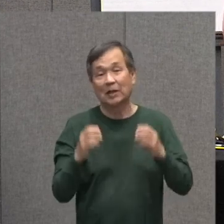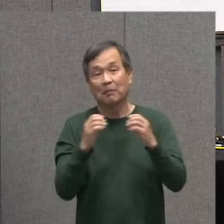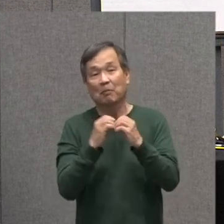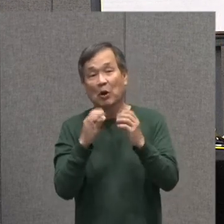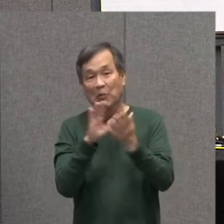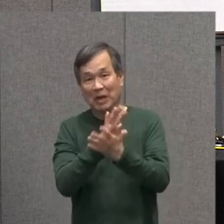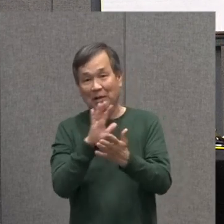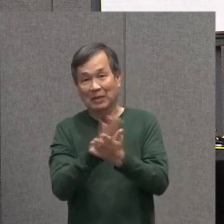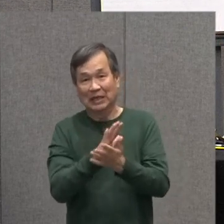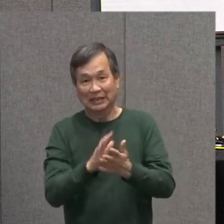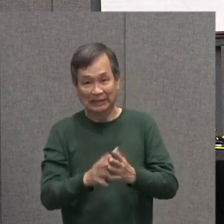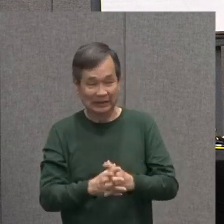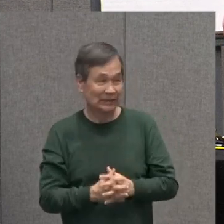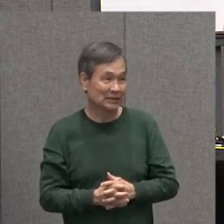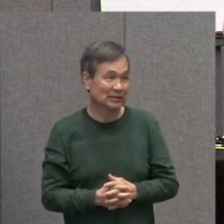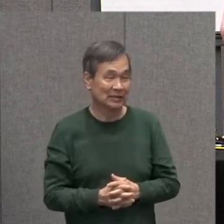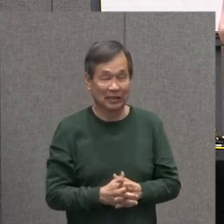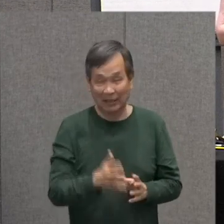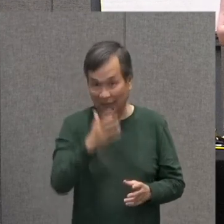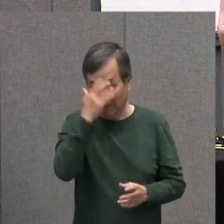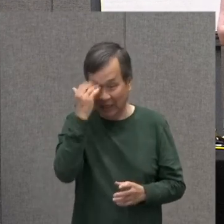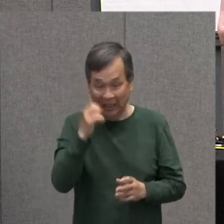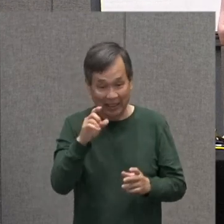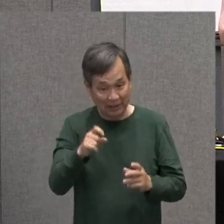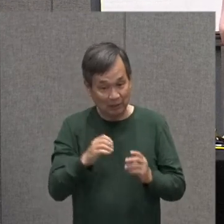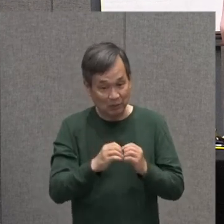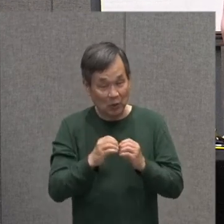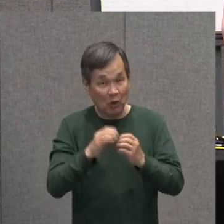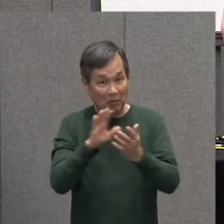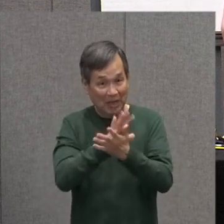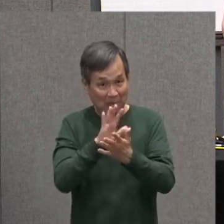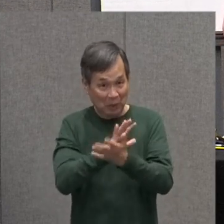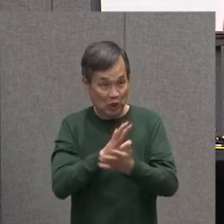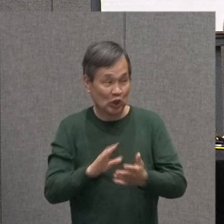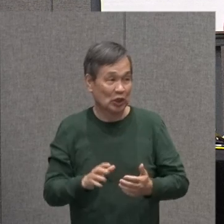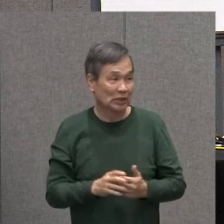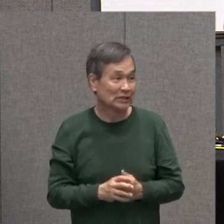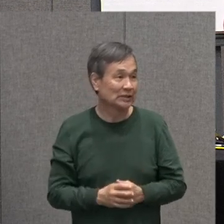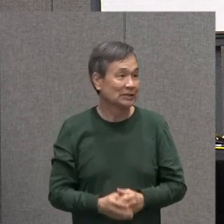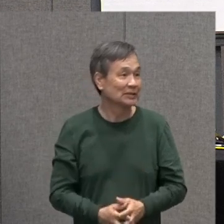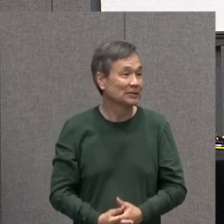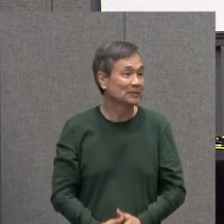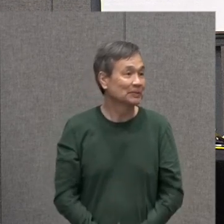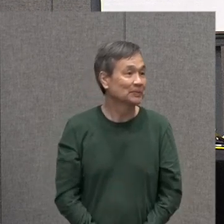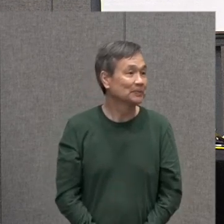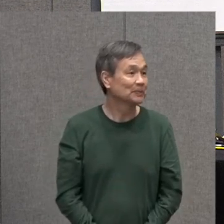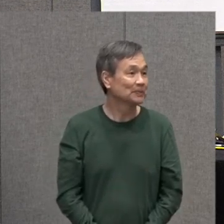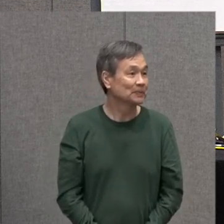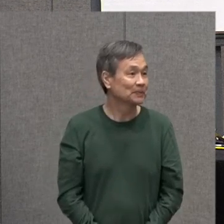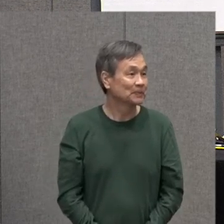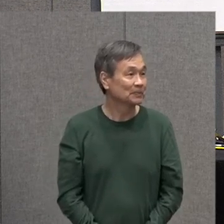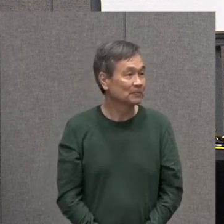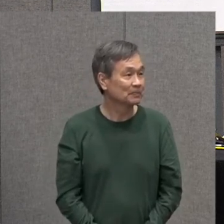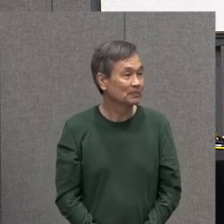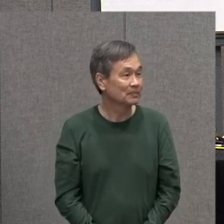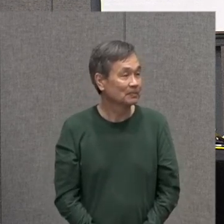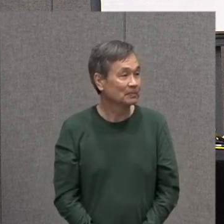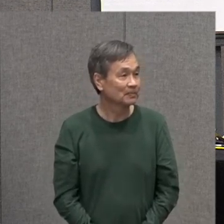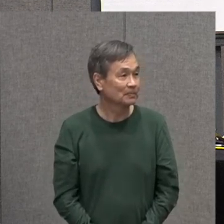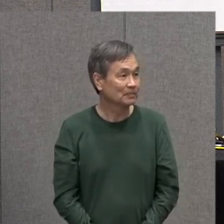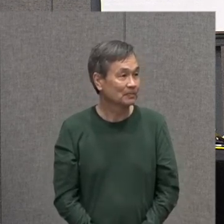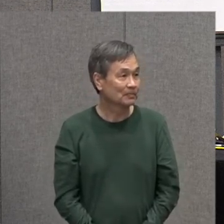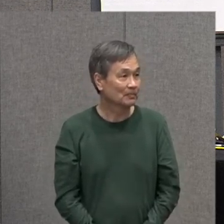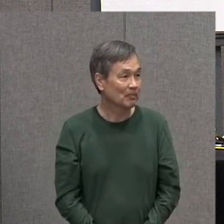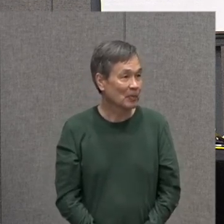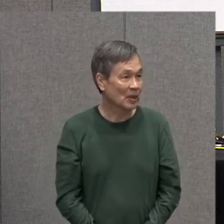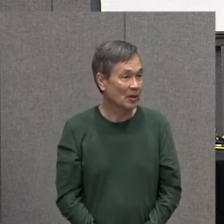because I've been having such a good time that I used them all. So I'm going to cut myself some little loop-de-loop papers right here. Now there's a lot